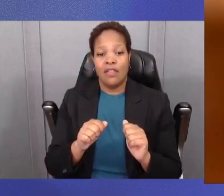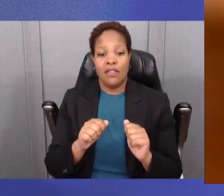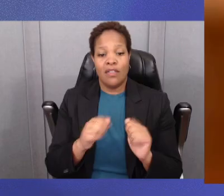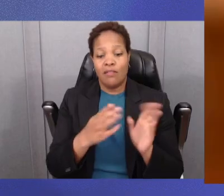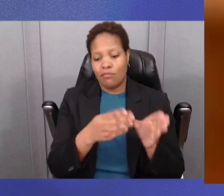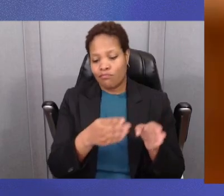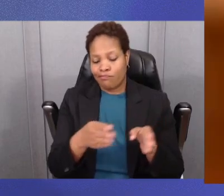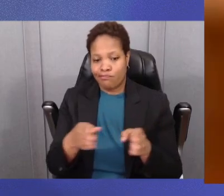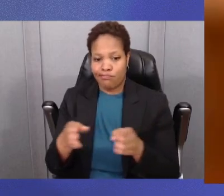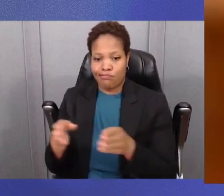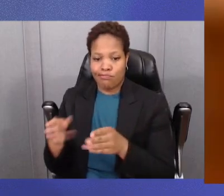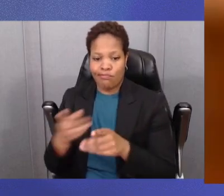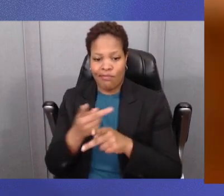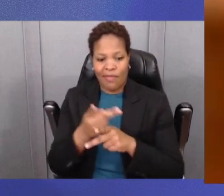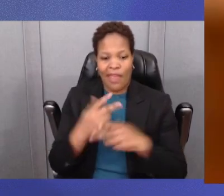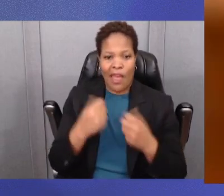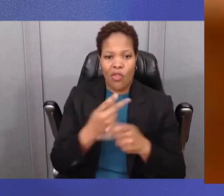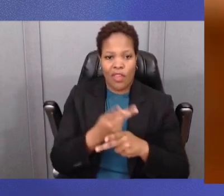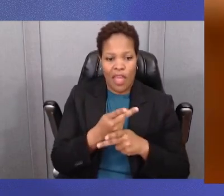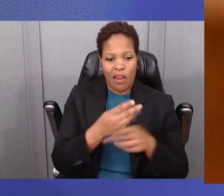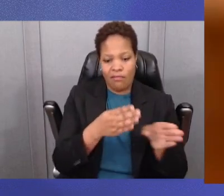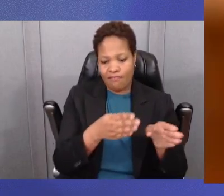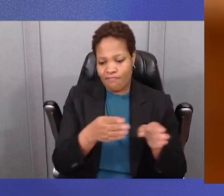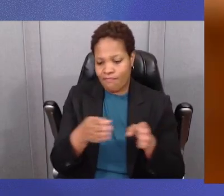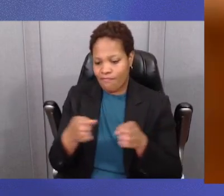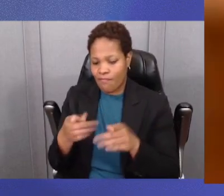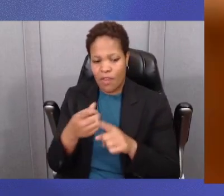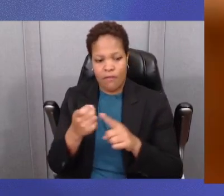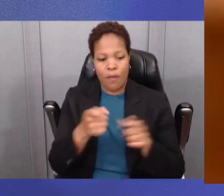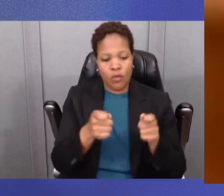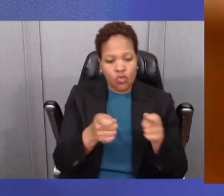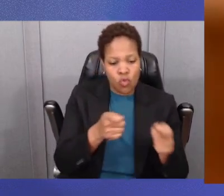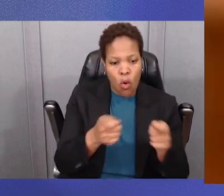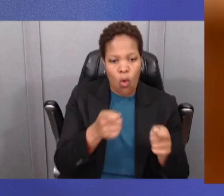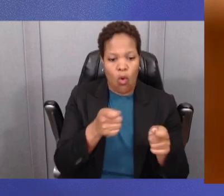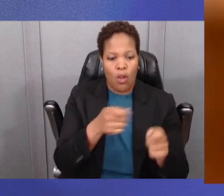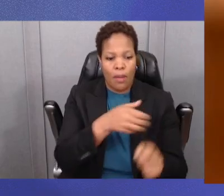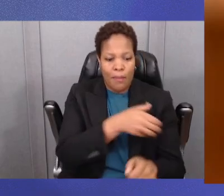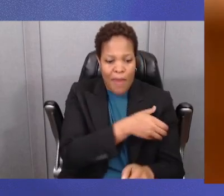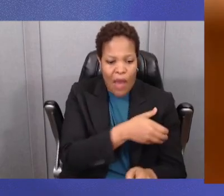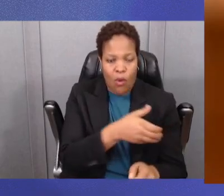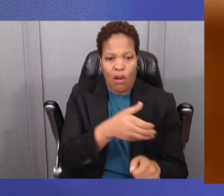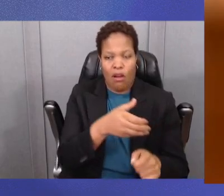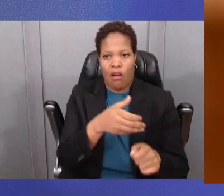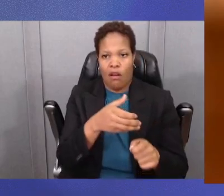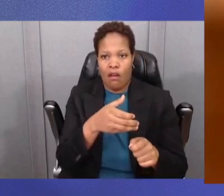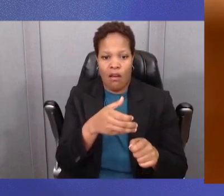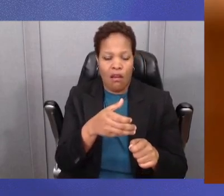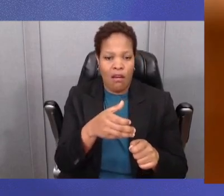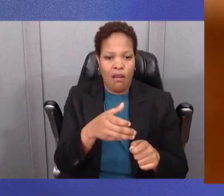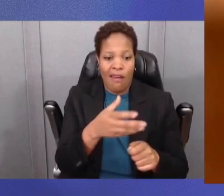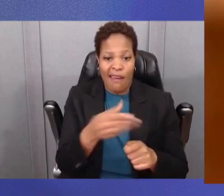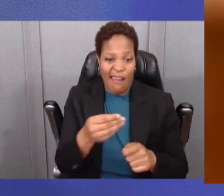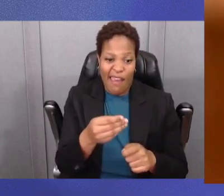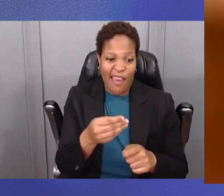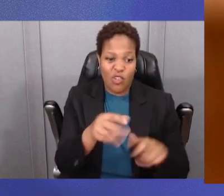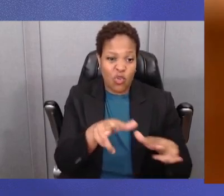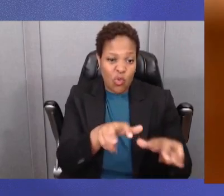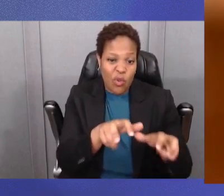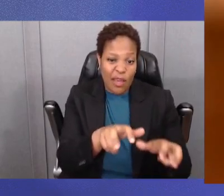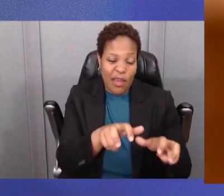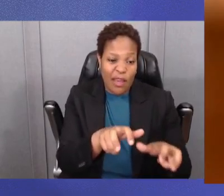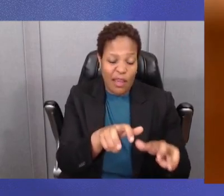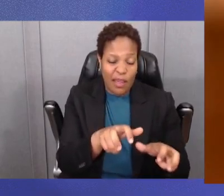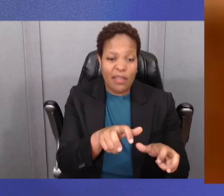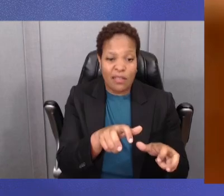of control and power mongering and frankly, greed that have